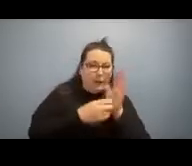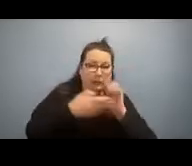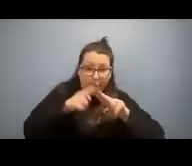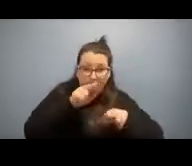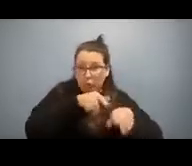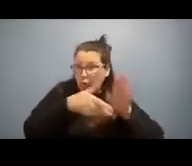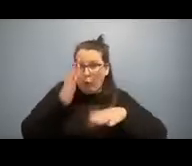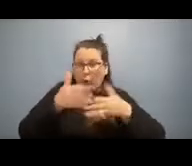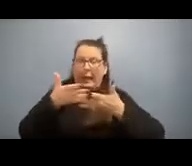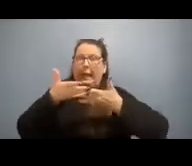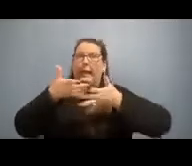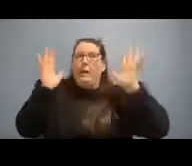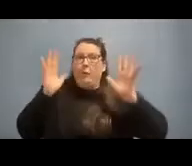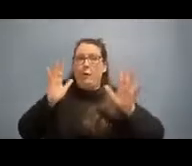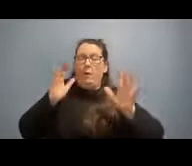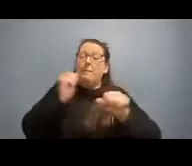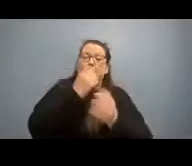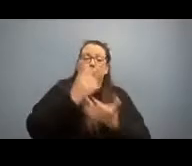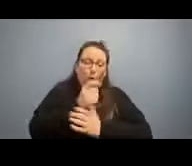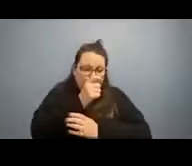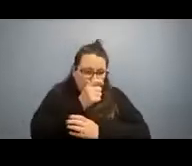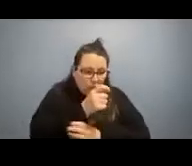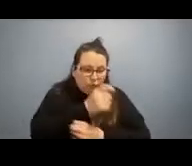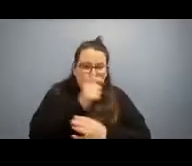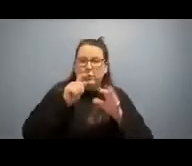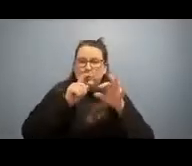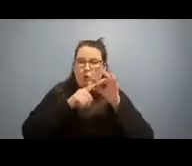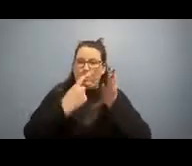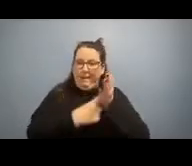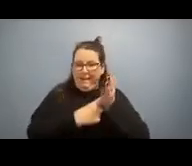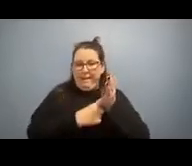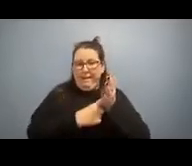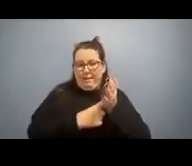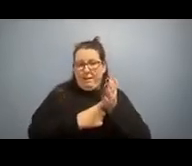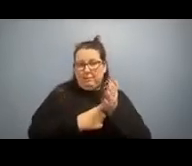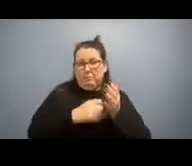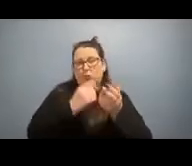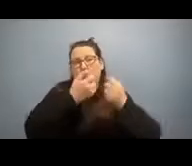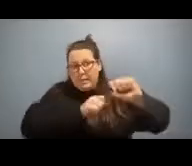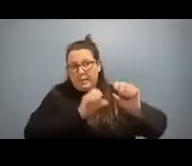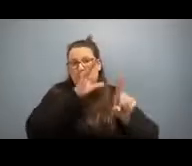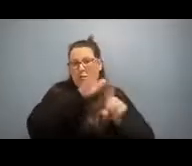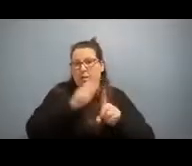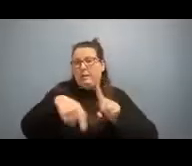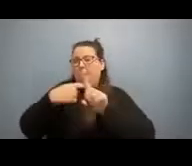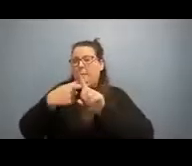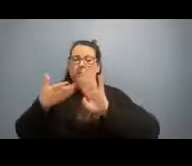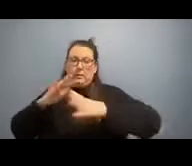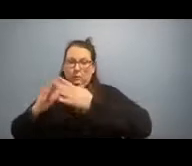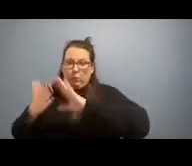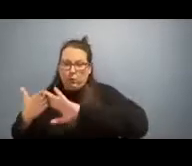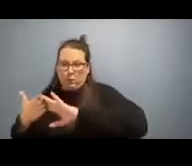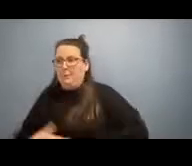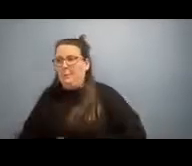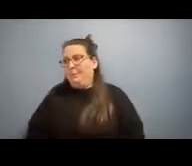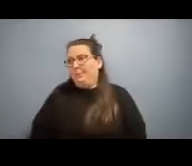actually contact you and we can protect you and let you know, and we can protect the community. I think I'll leave it at that, Mia, but I'm happy